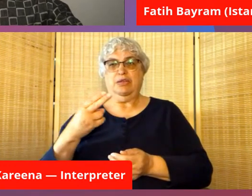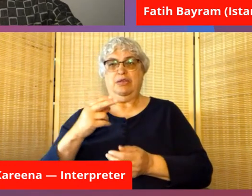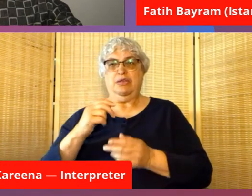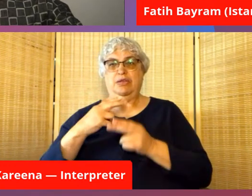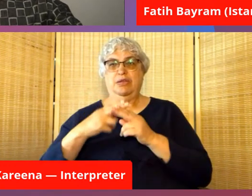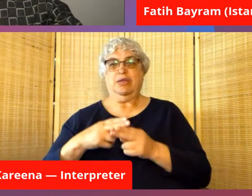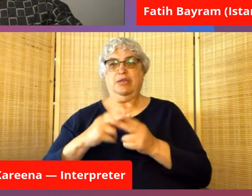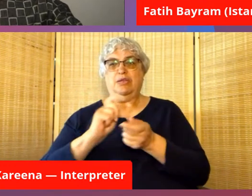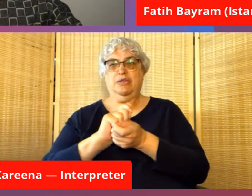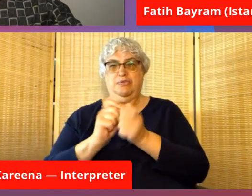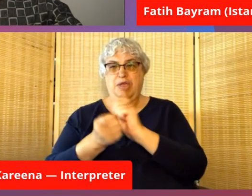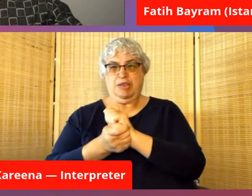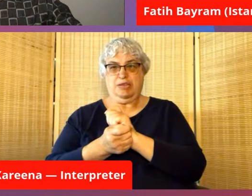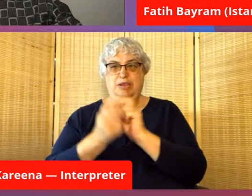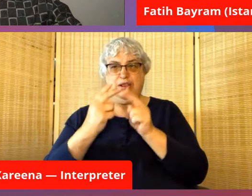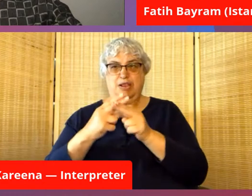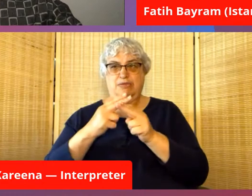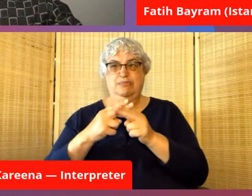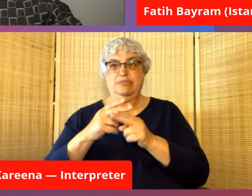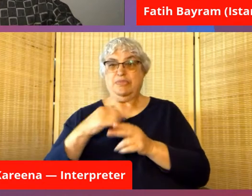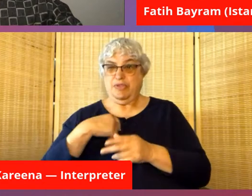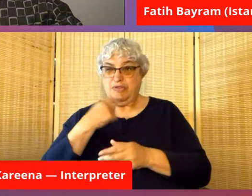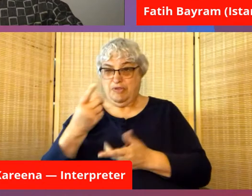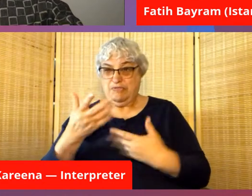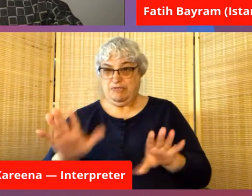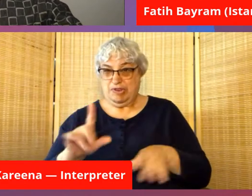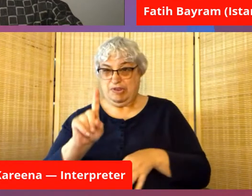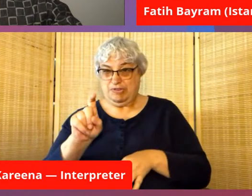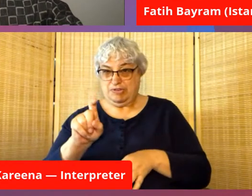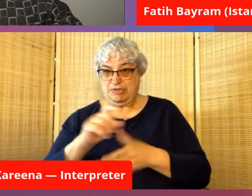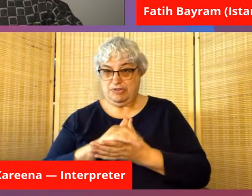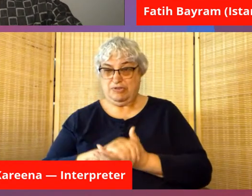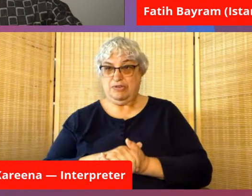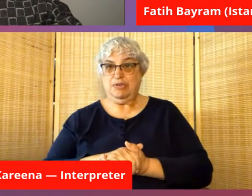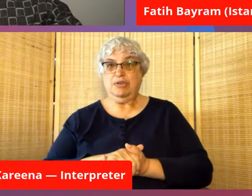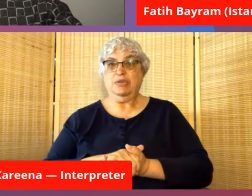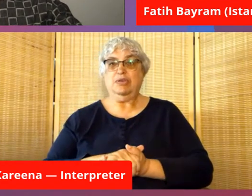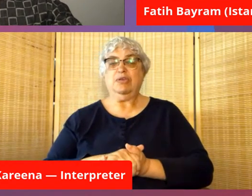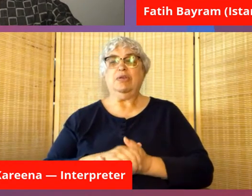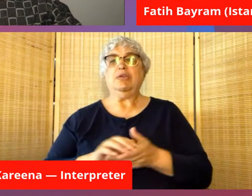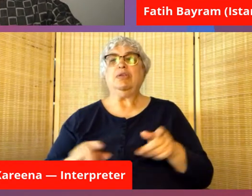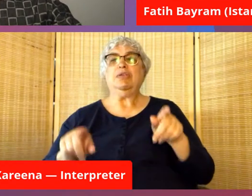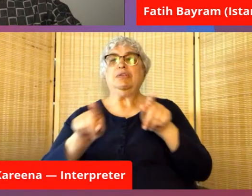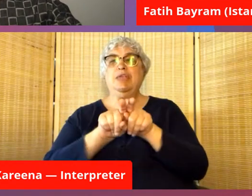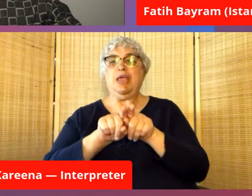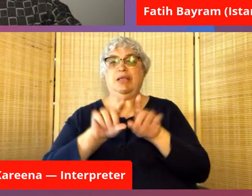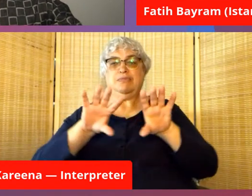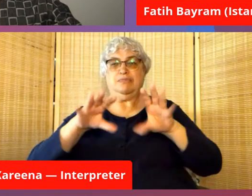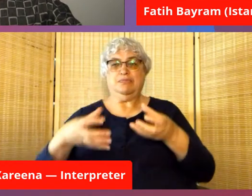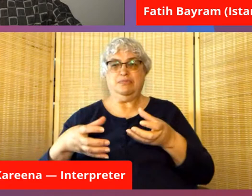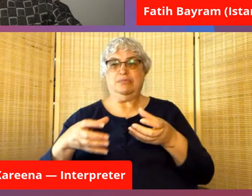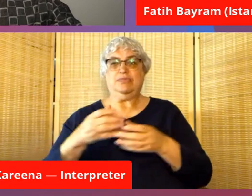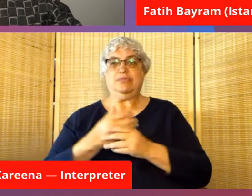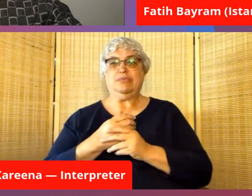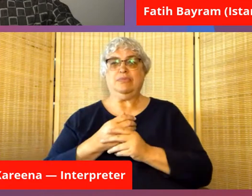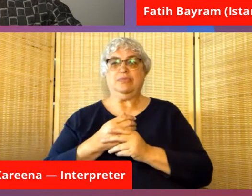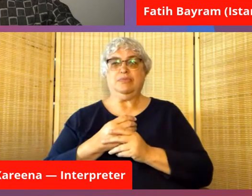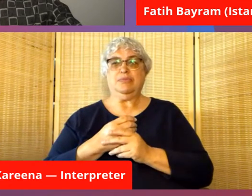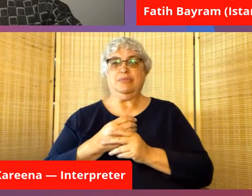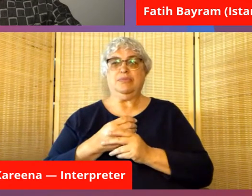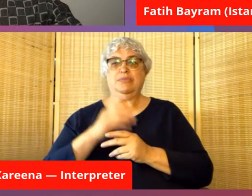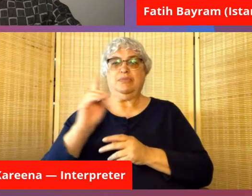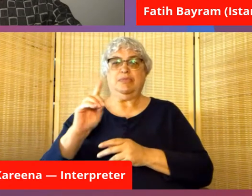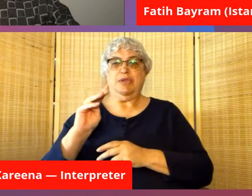which translates, "Didn't I tell you, O soul?" Again, in the same makam, Nihavent, or D